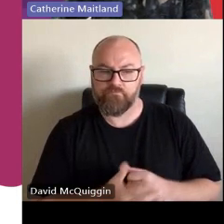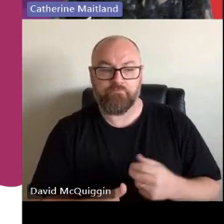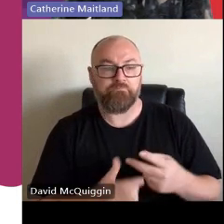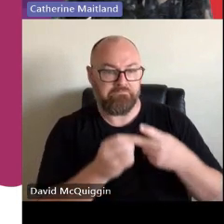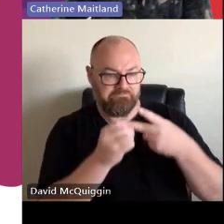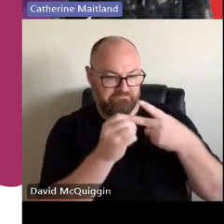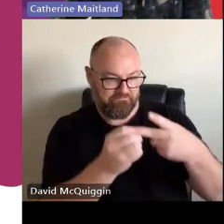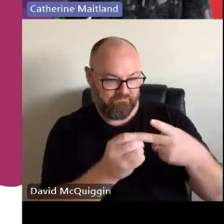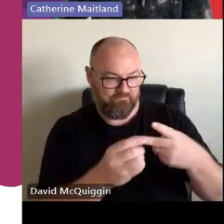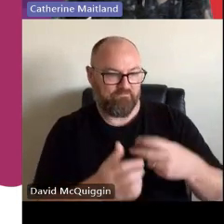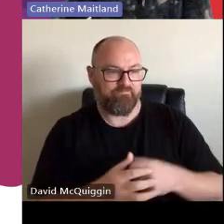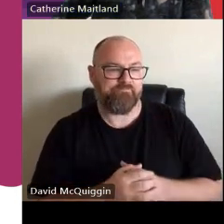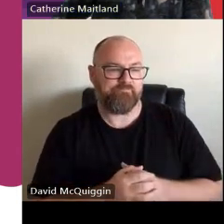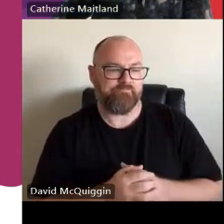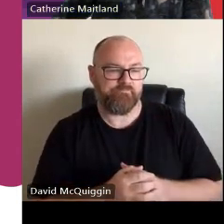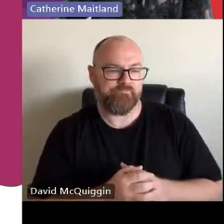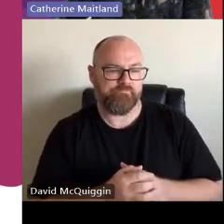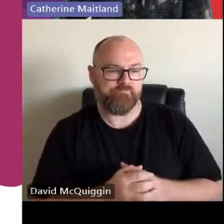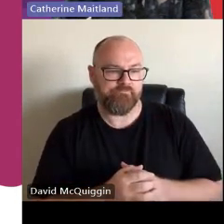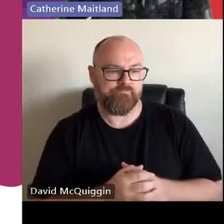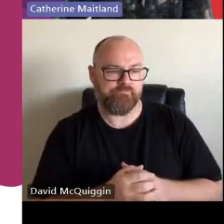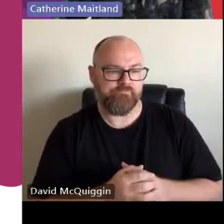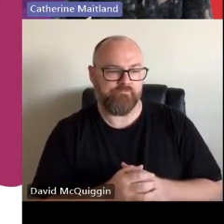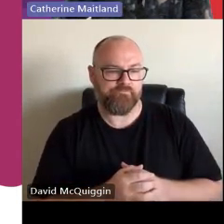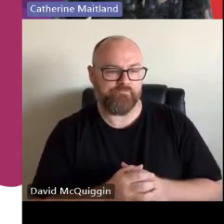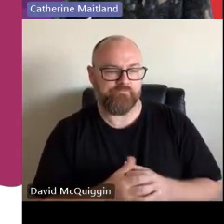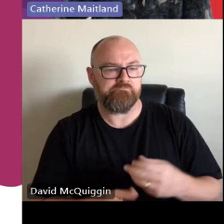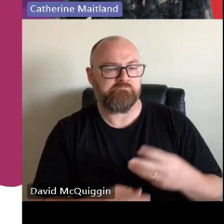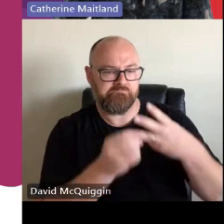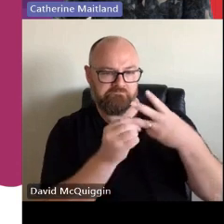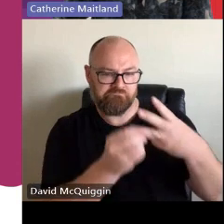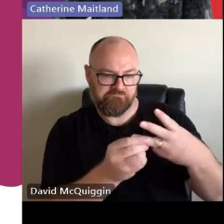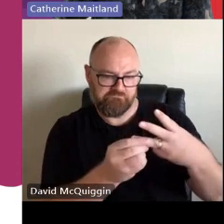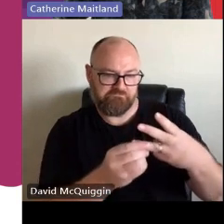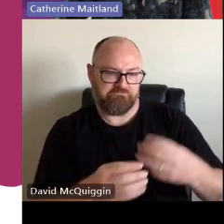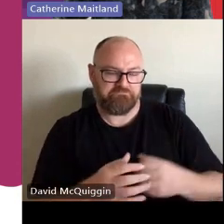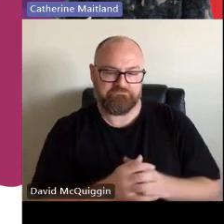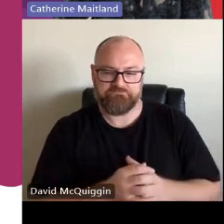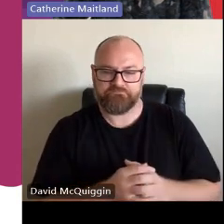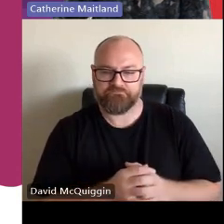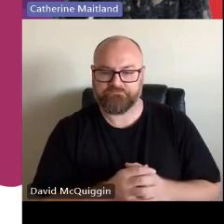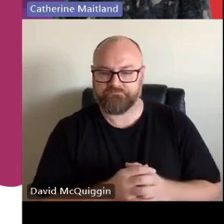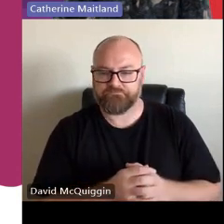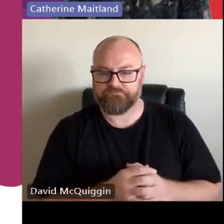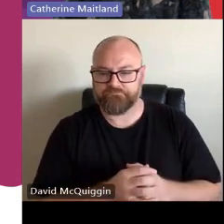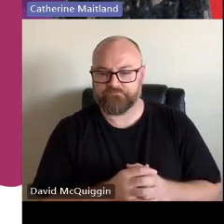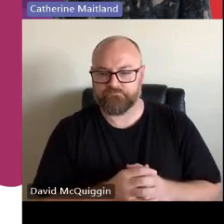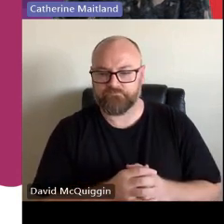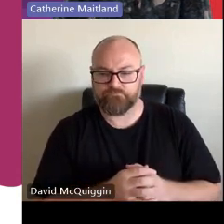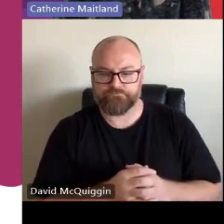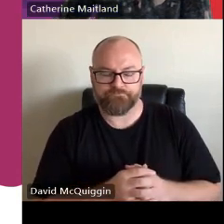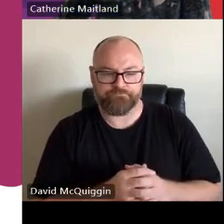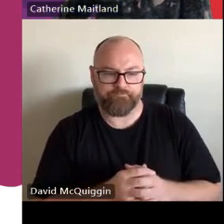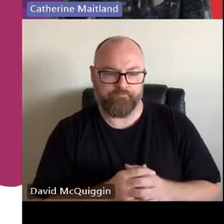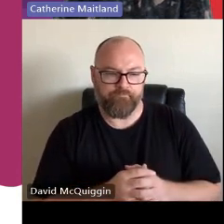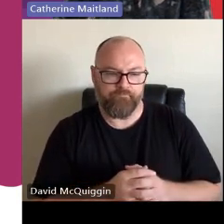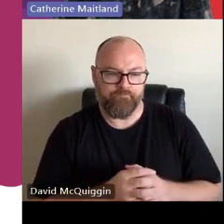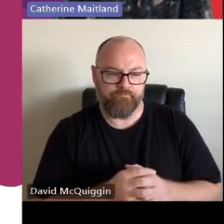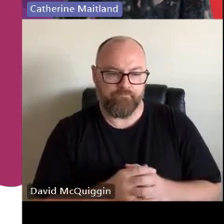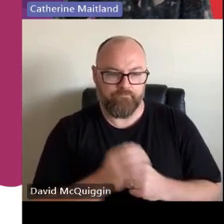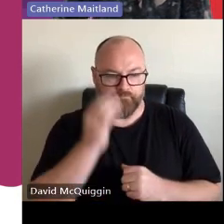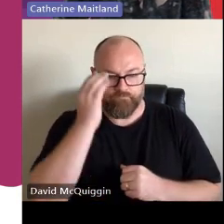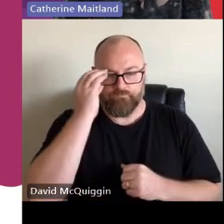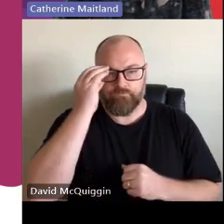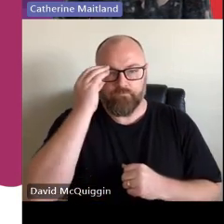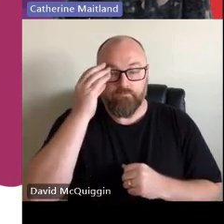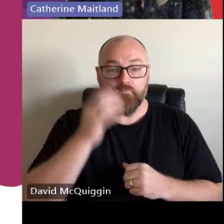authentic self at work, and increased loyalty, productivity, and contribution.